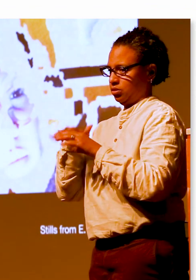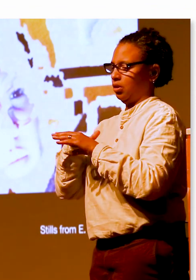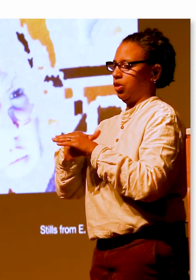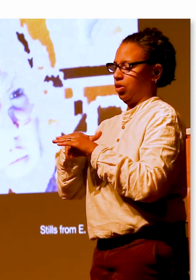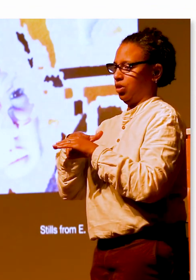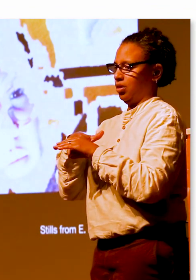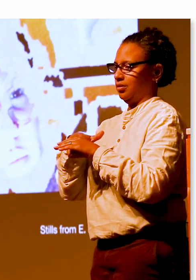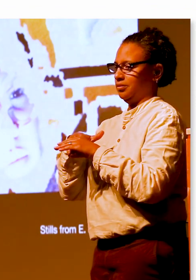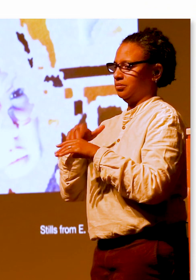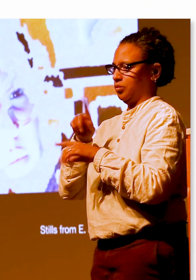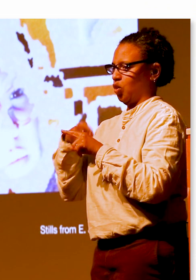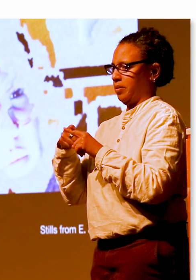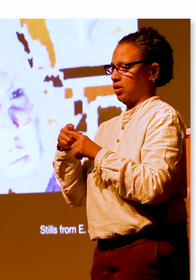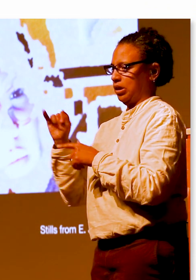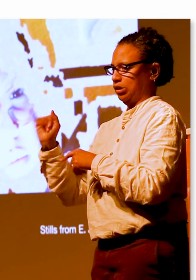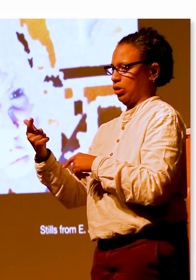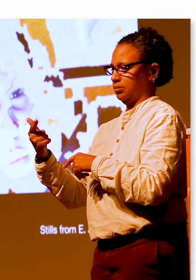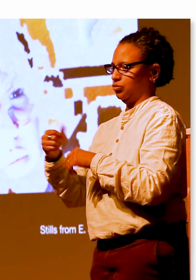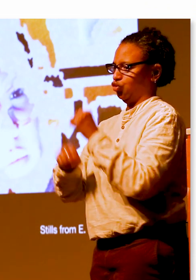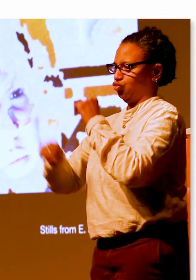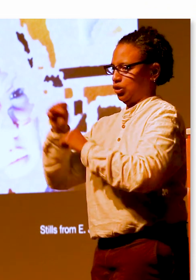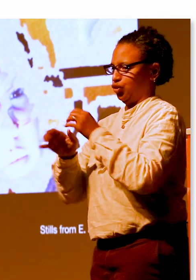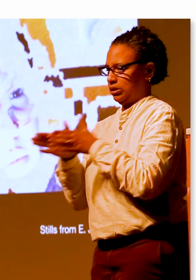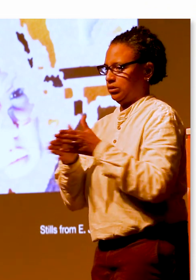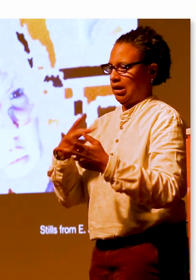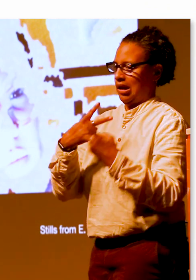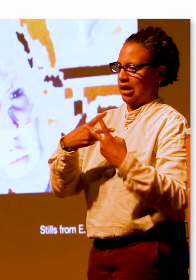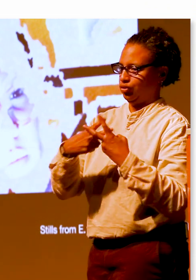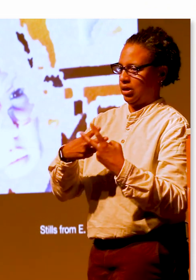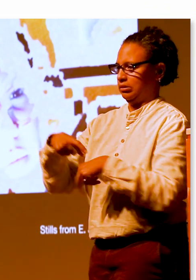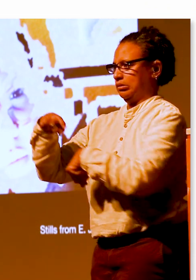it is myths, like hashtags and timings and all that stuff.